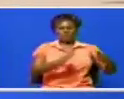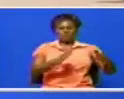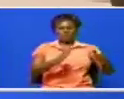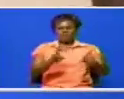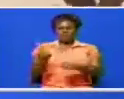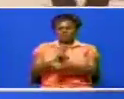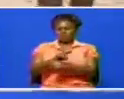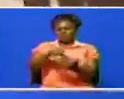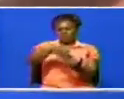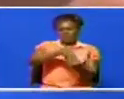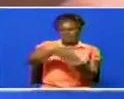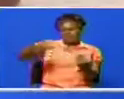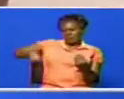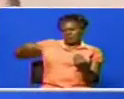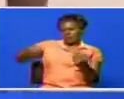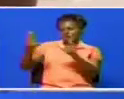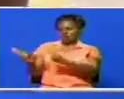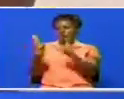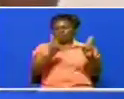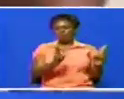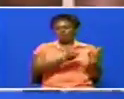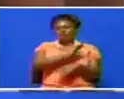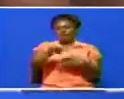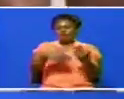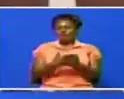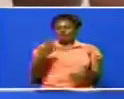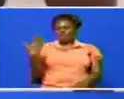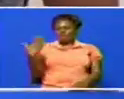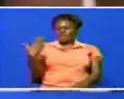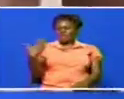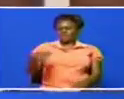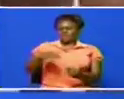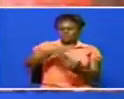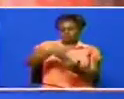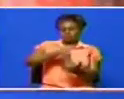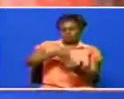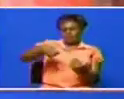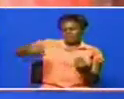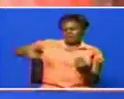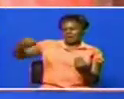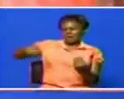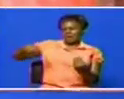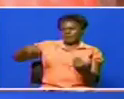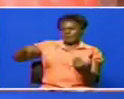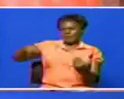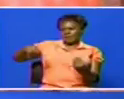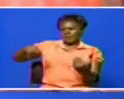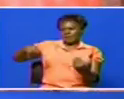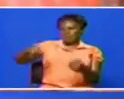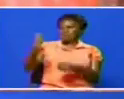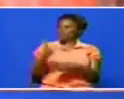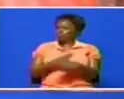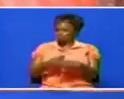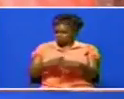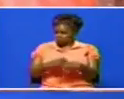of plastic bags is a way of life. Almost all items sold here come wrapped in polythene bags that will very soon become a